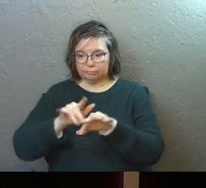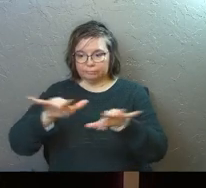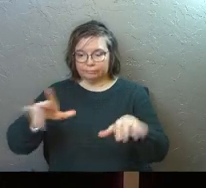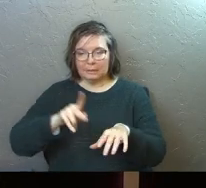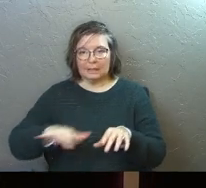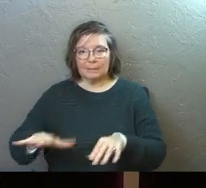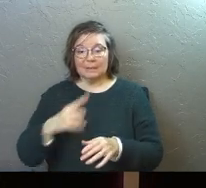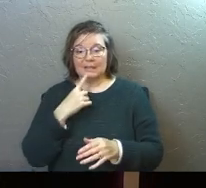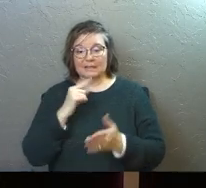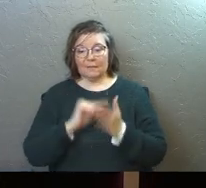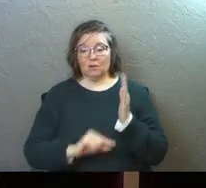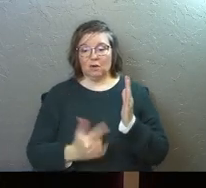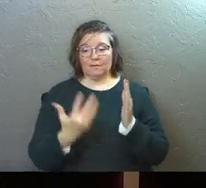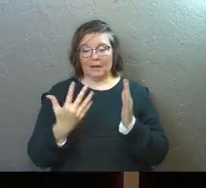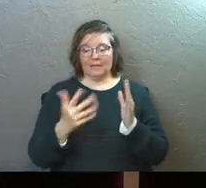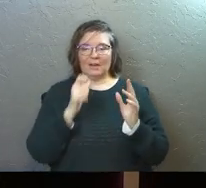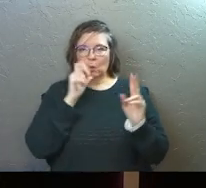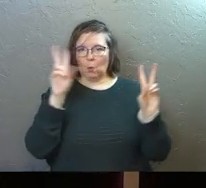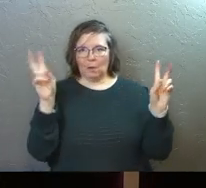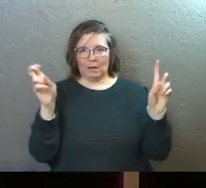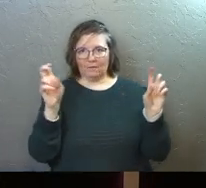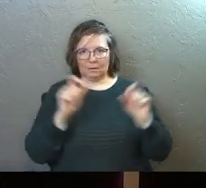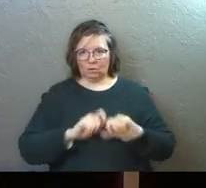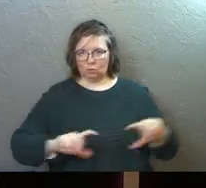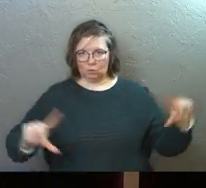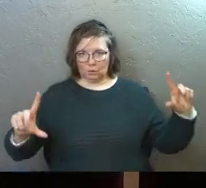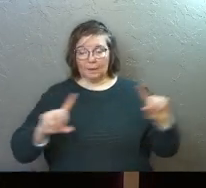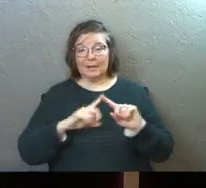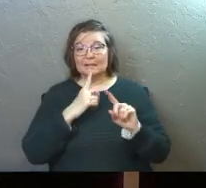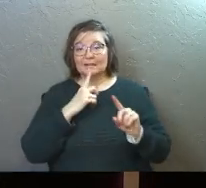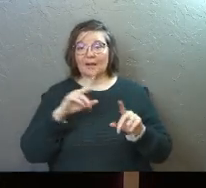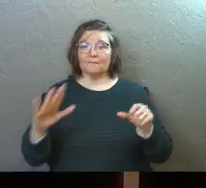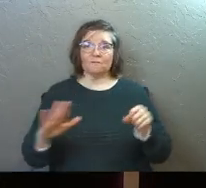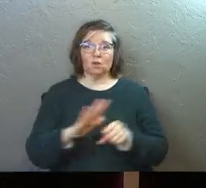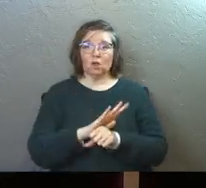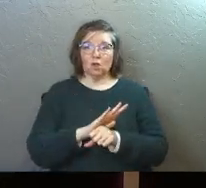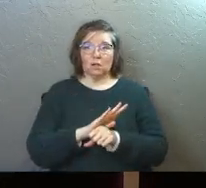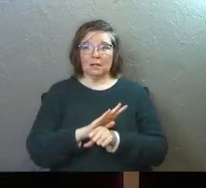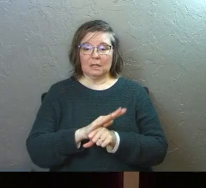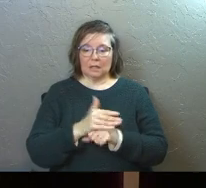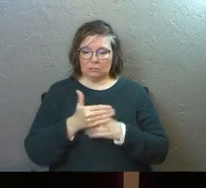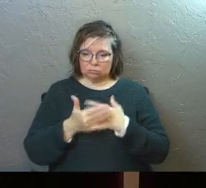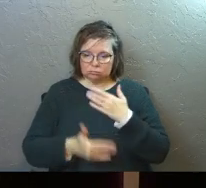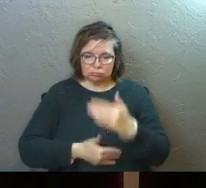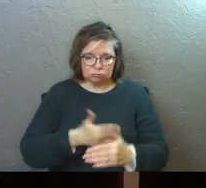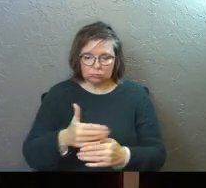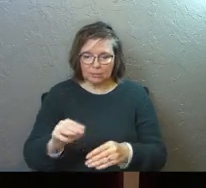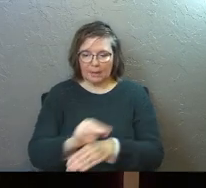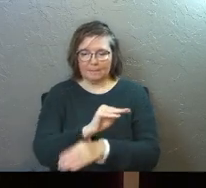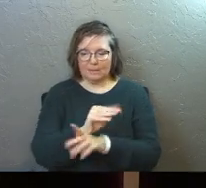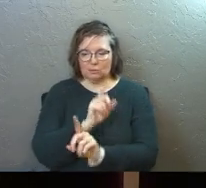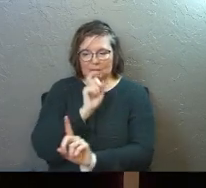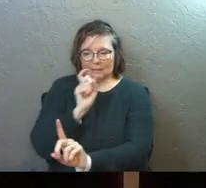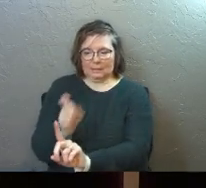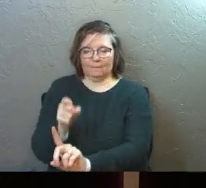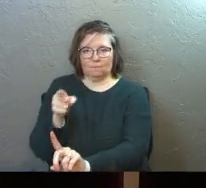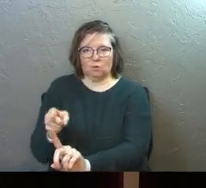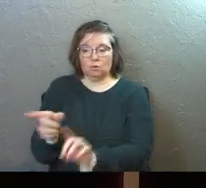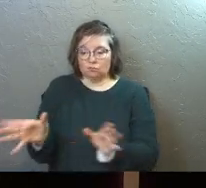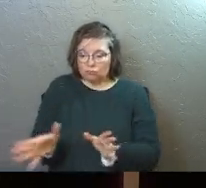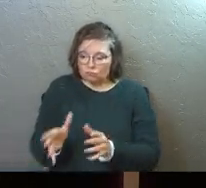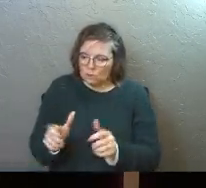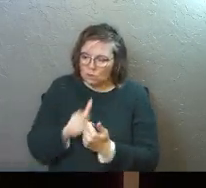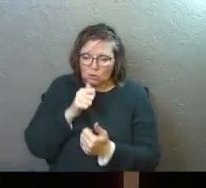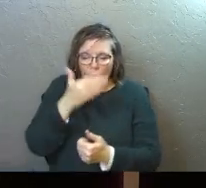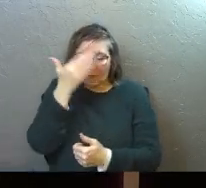says in verse 5 of 2 Timothy 4, I don't have it up here, but he says, fully carry out the ministry God has given you, right? So he encourages him and he challenges